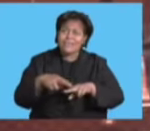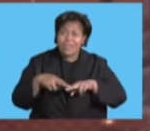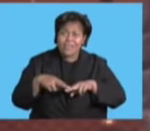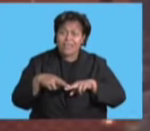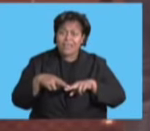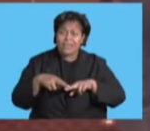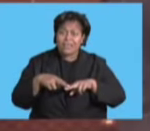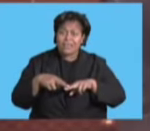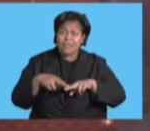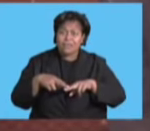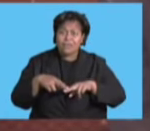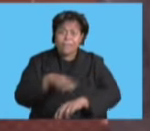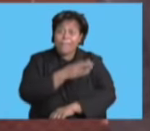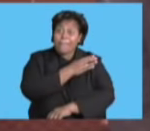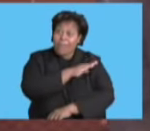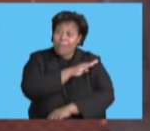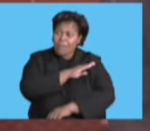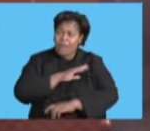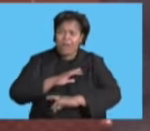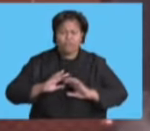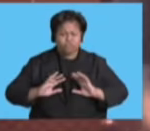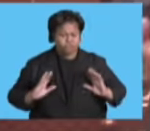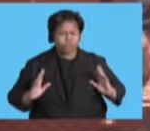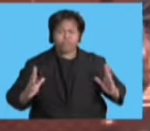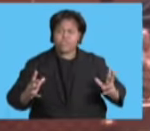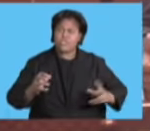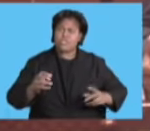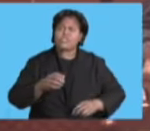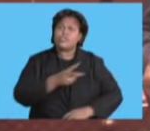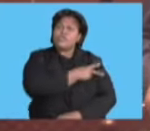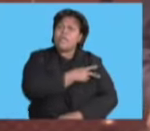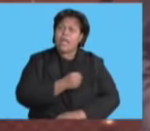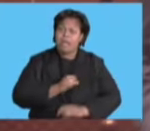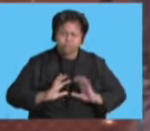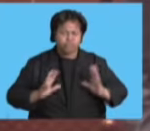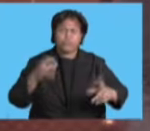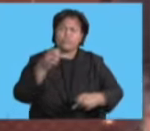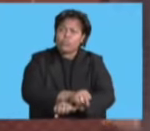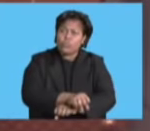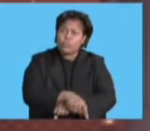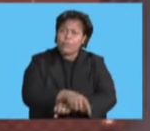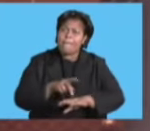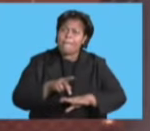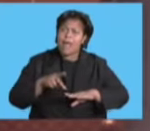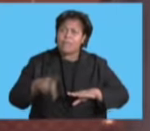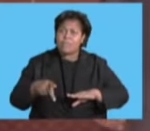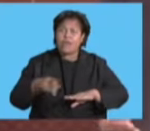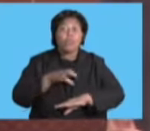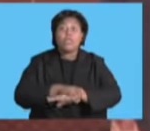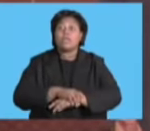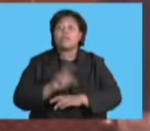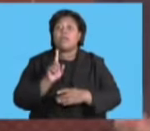by armed bodyguards as well as backup security, and watched by police